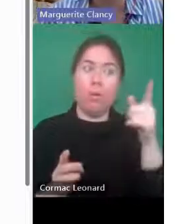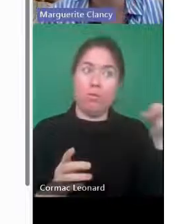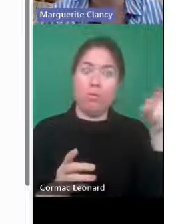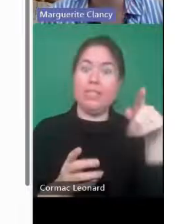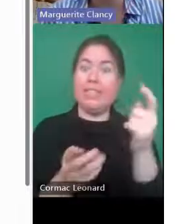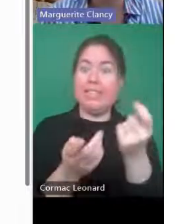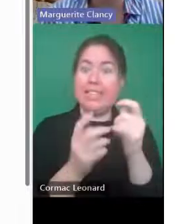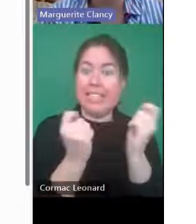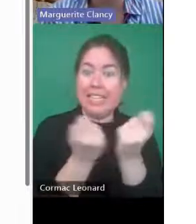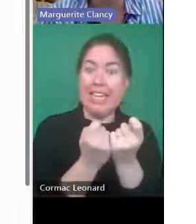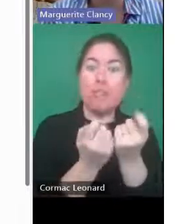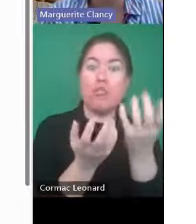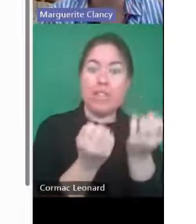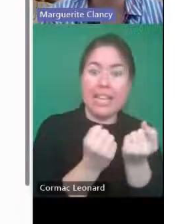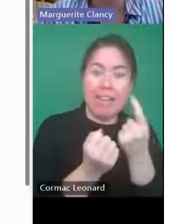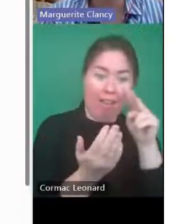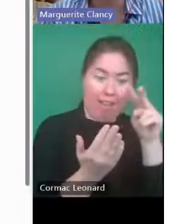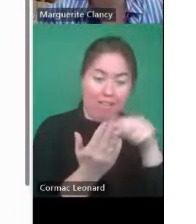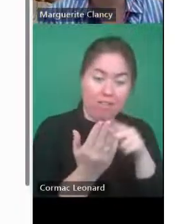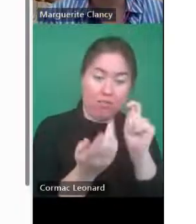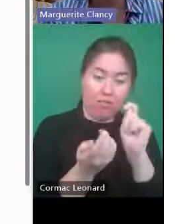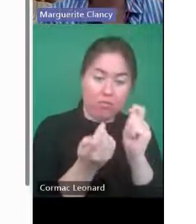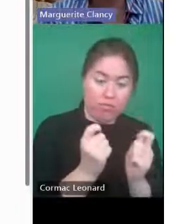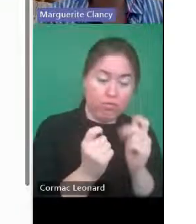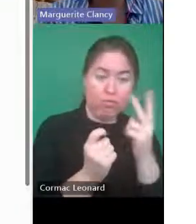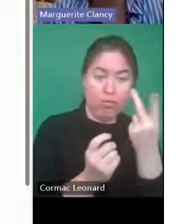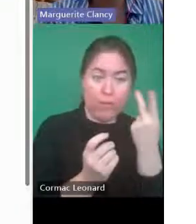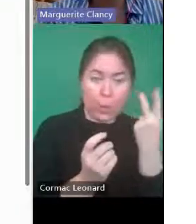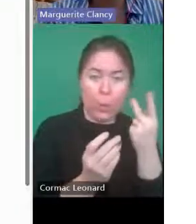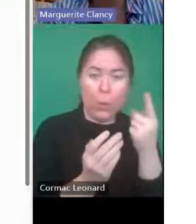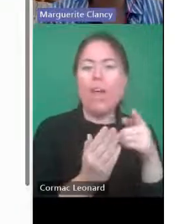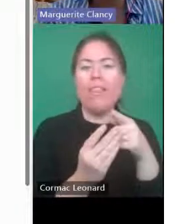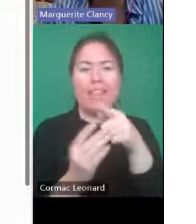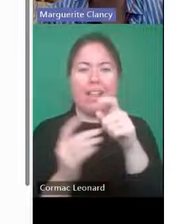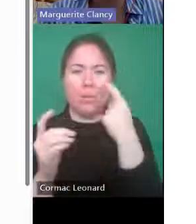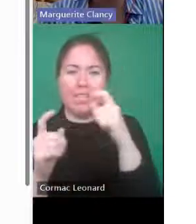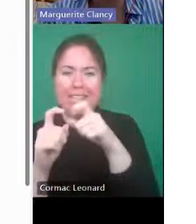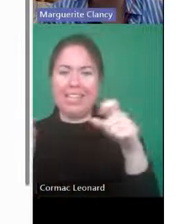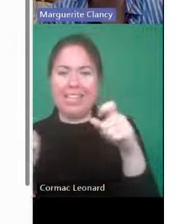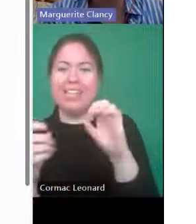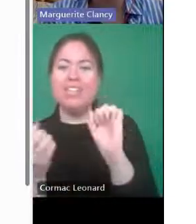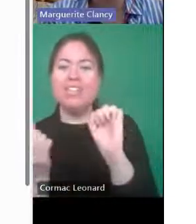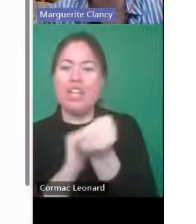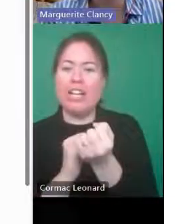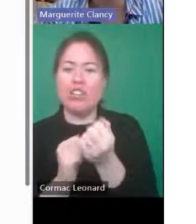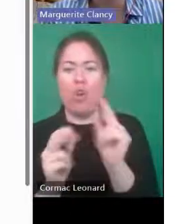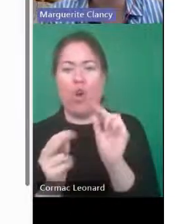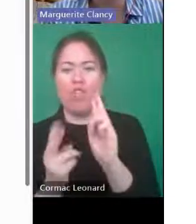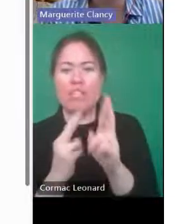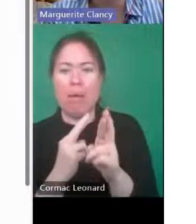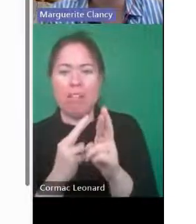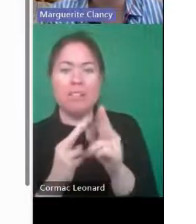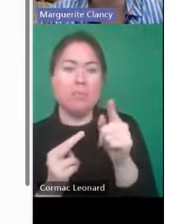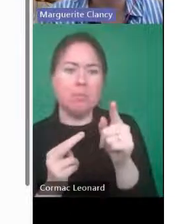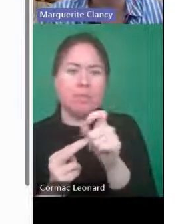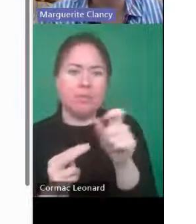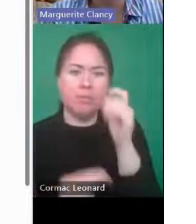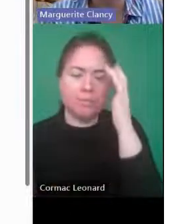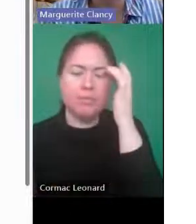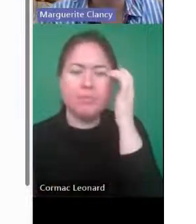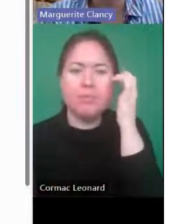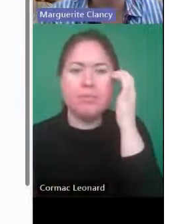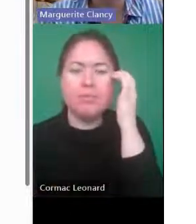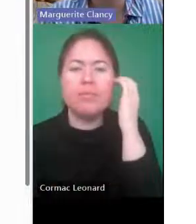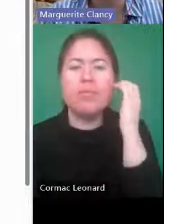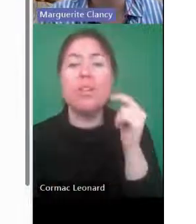that status gets changed. So that's the communication, and that is the process in terms of the